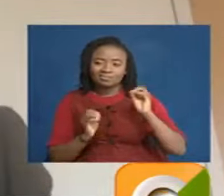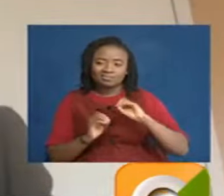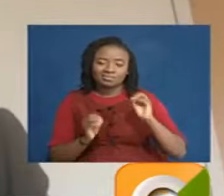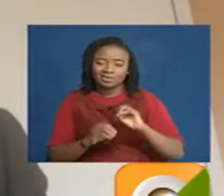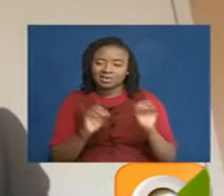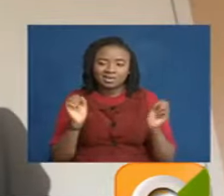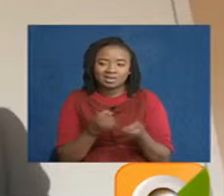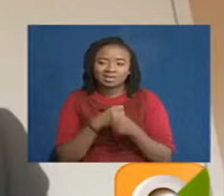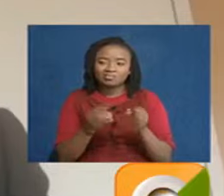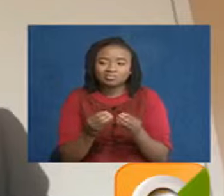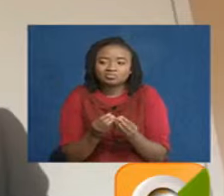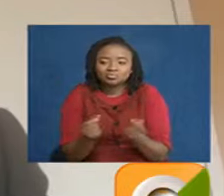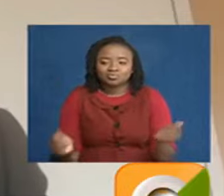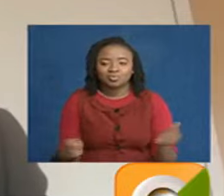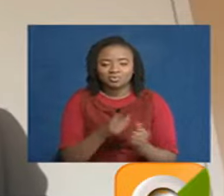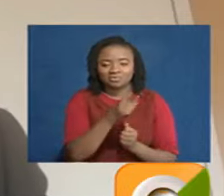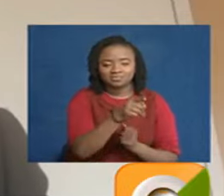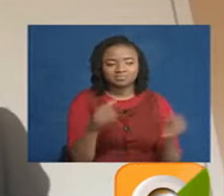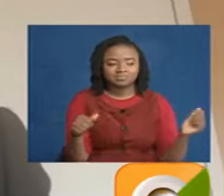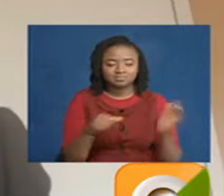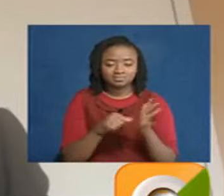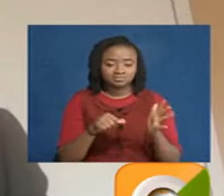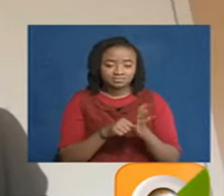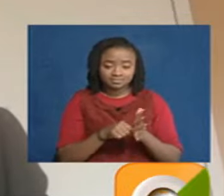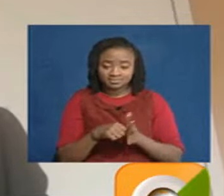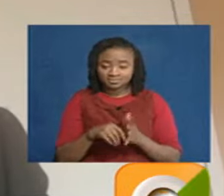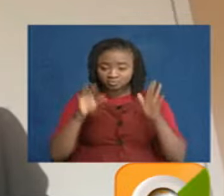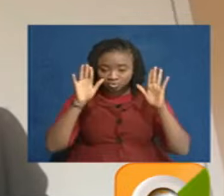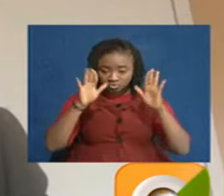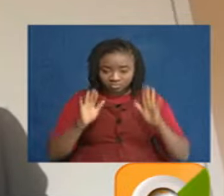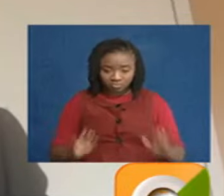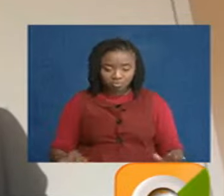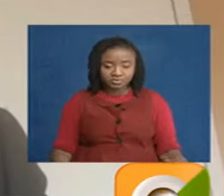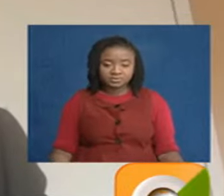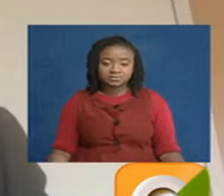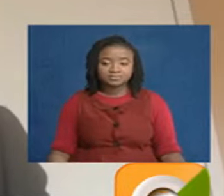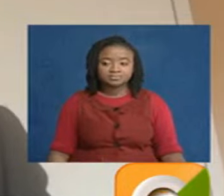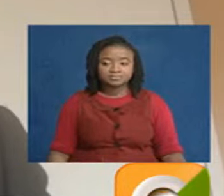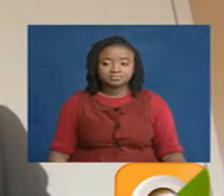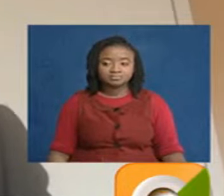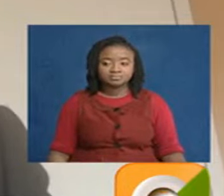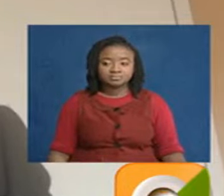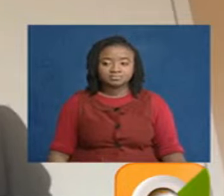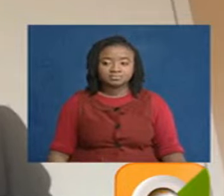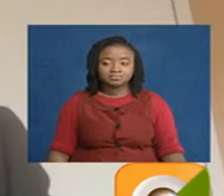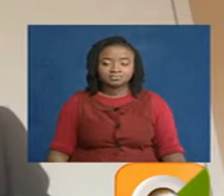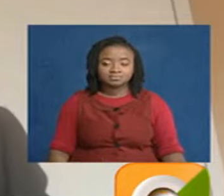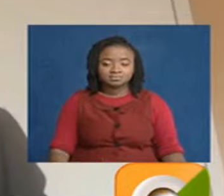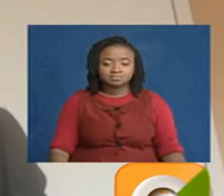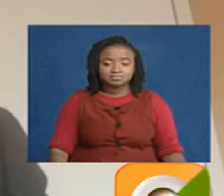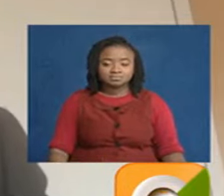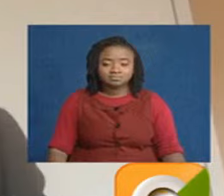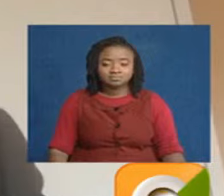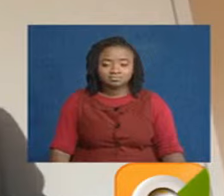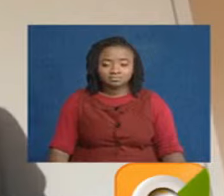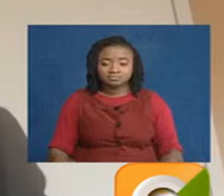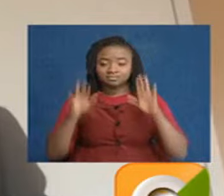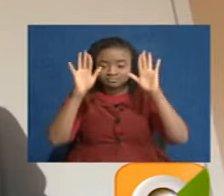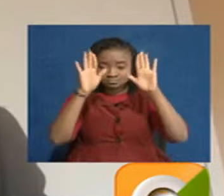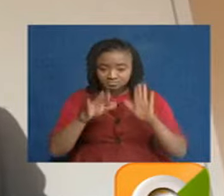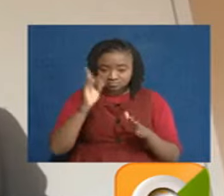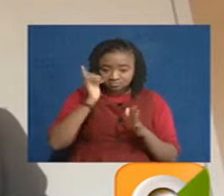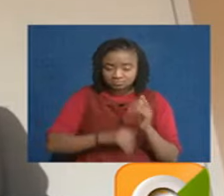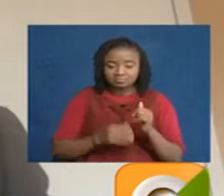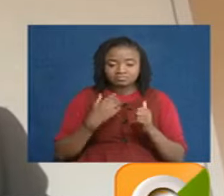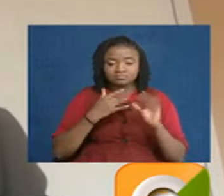to solve Haiti's problems. What is required is for there to be concerted action on the political